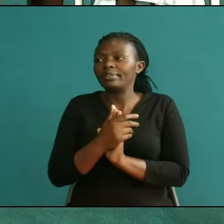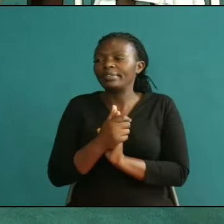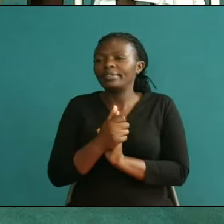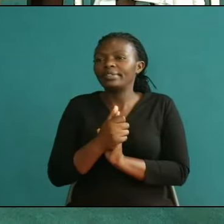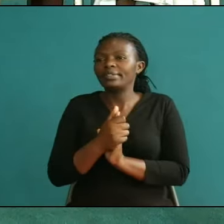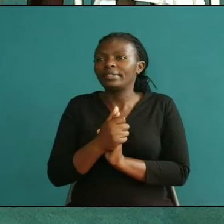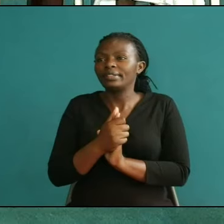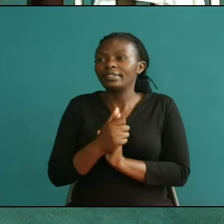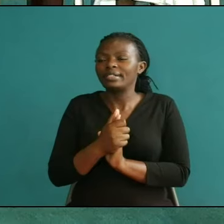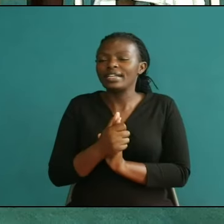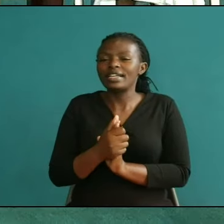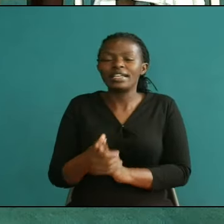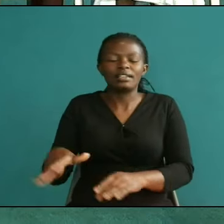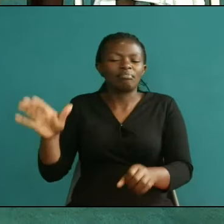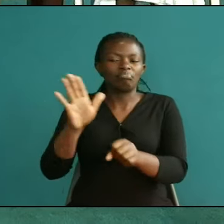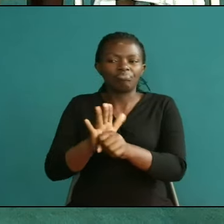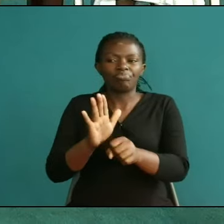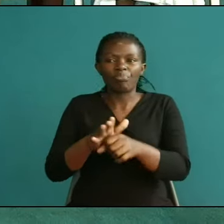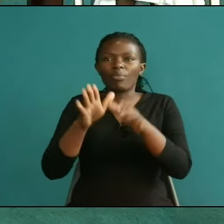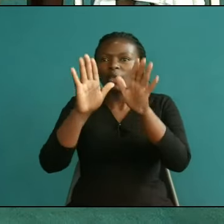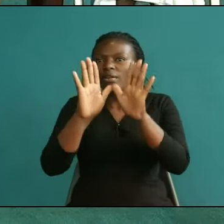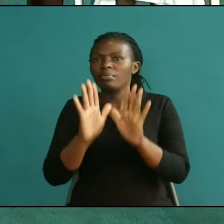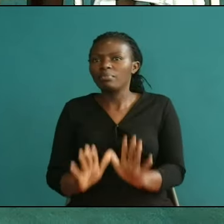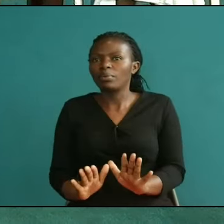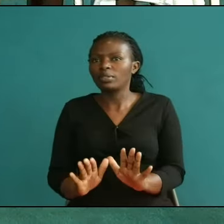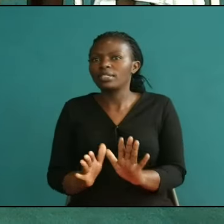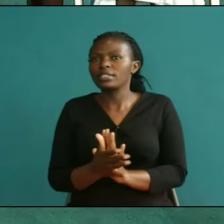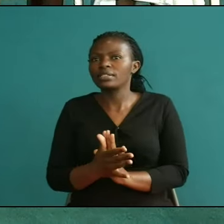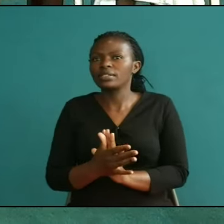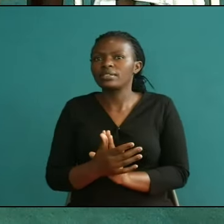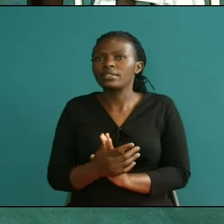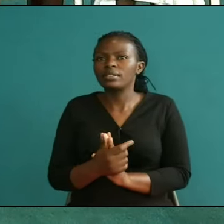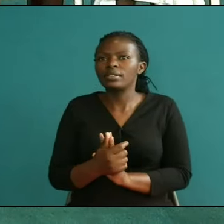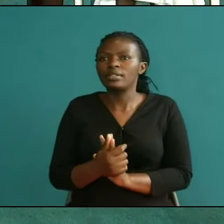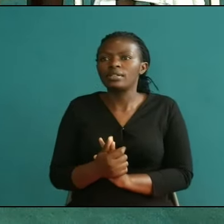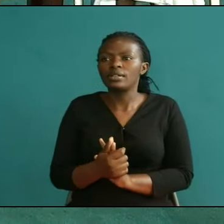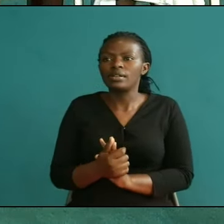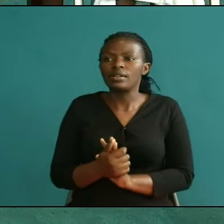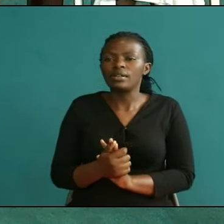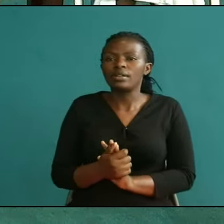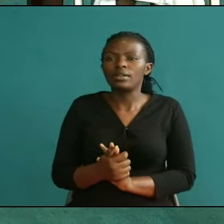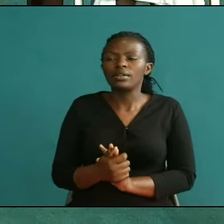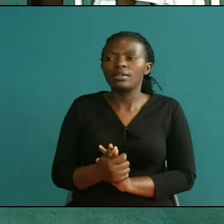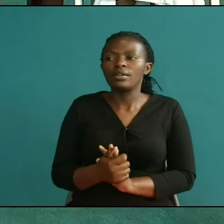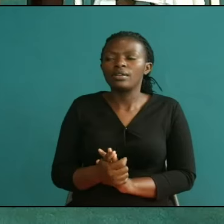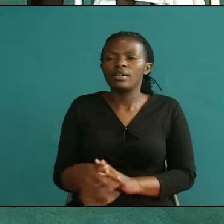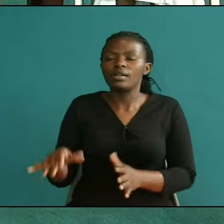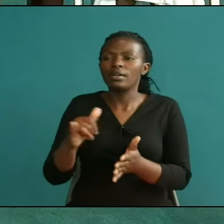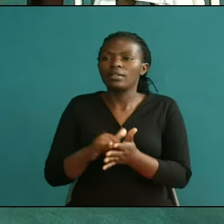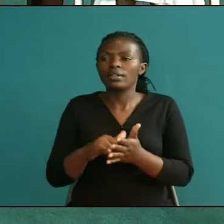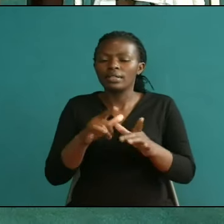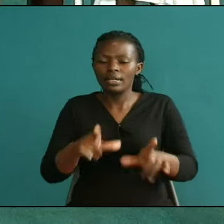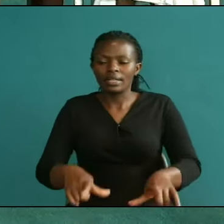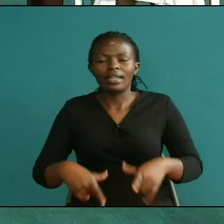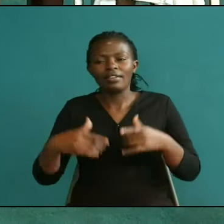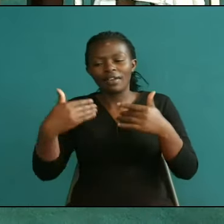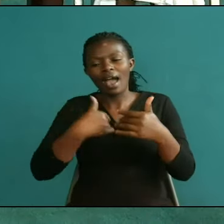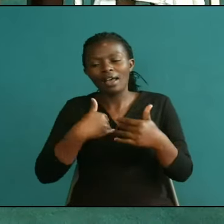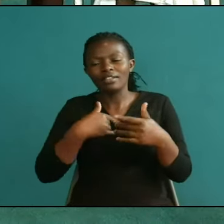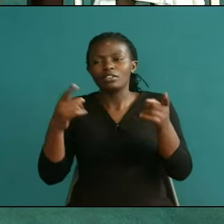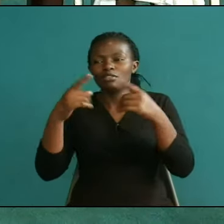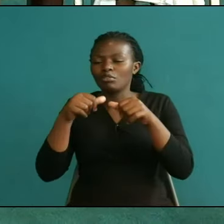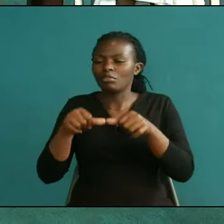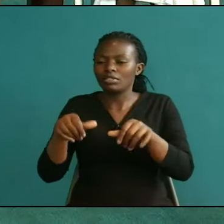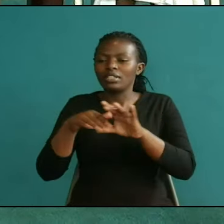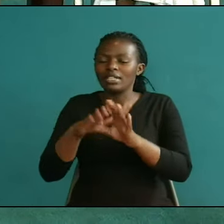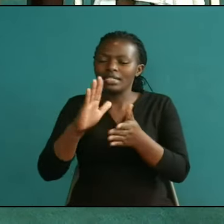so important. It's so, so important. But, you know, life has to continue in some